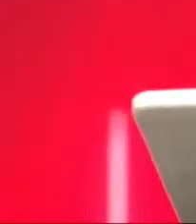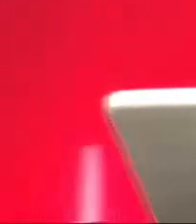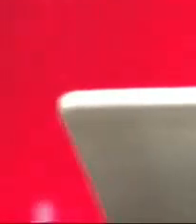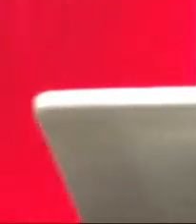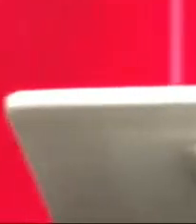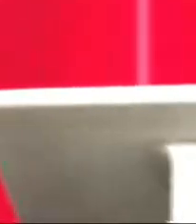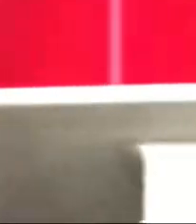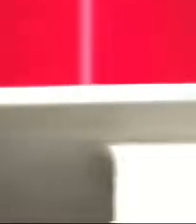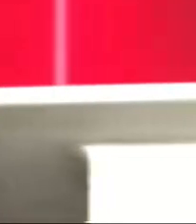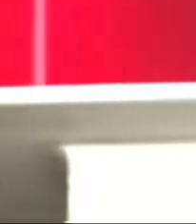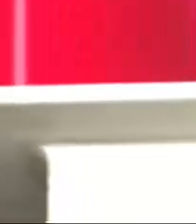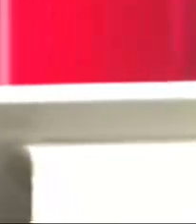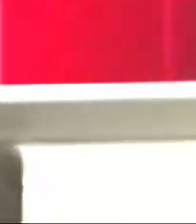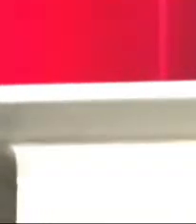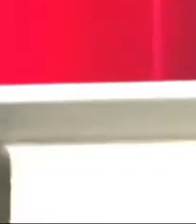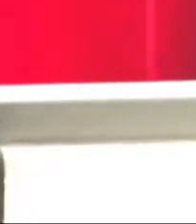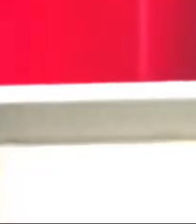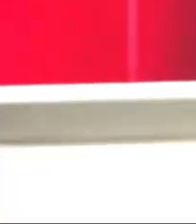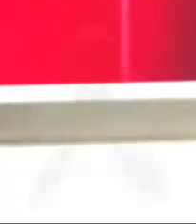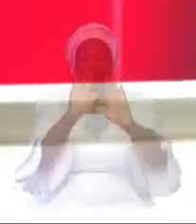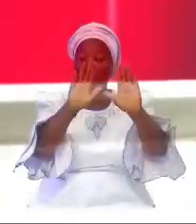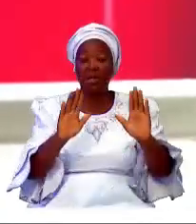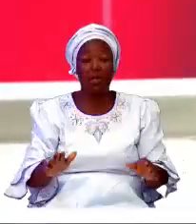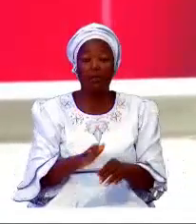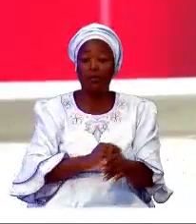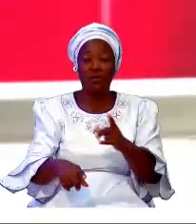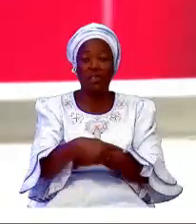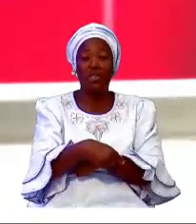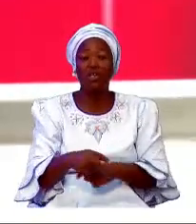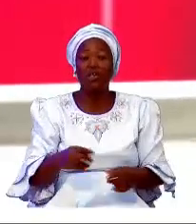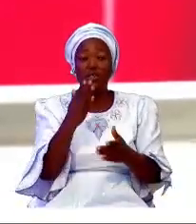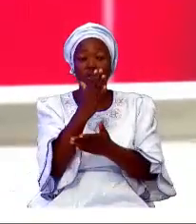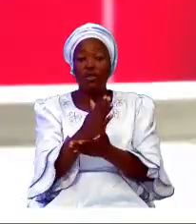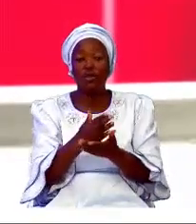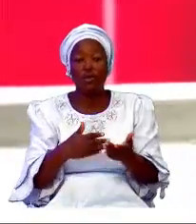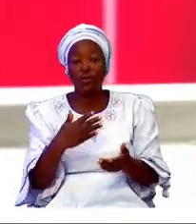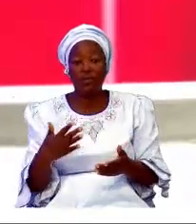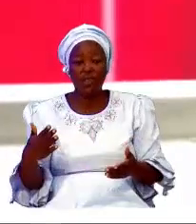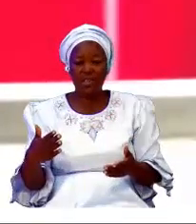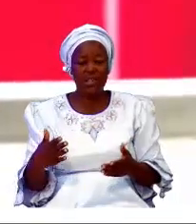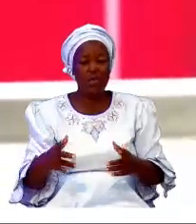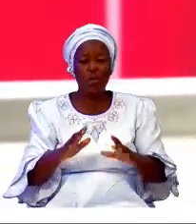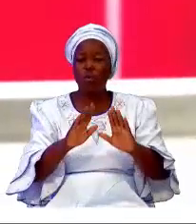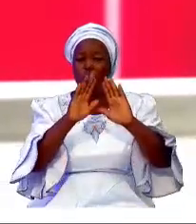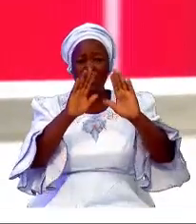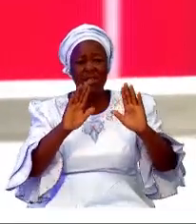We come to something special today. God bless you. You can sit down. Something